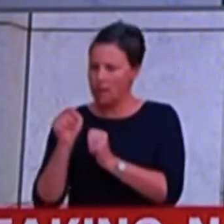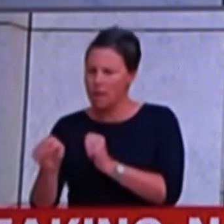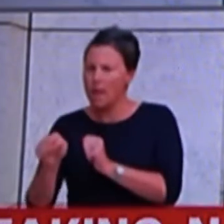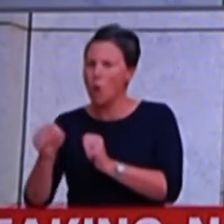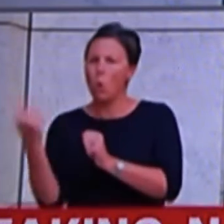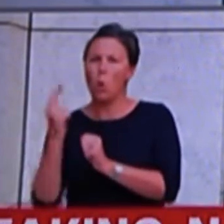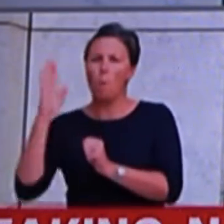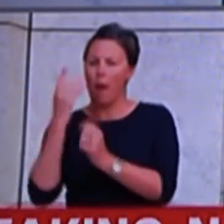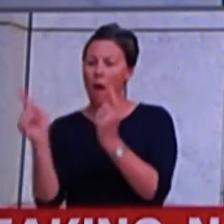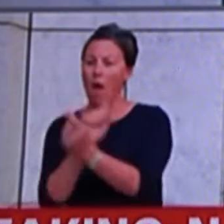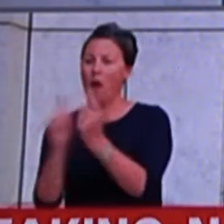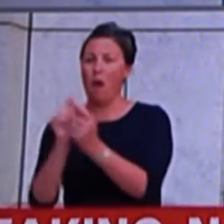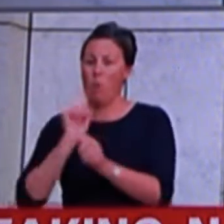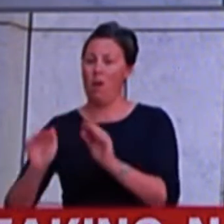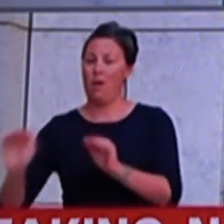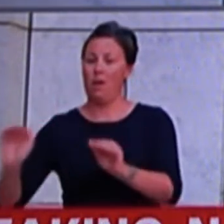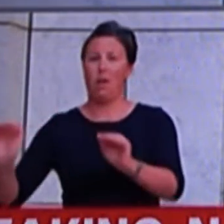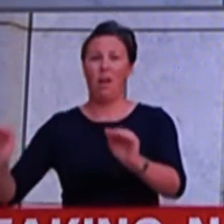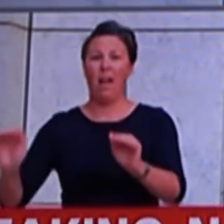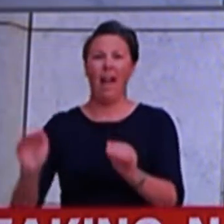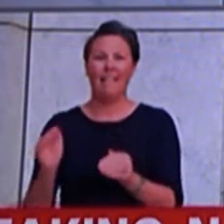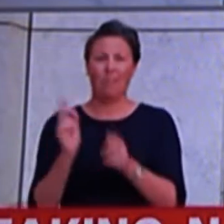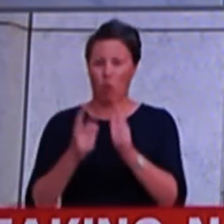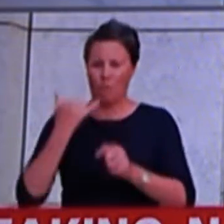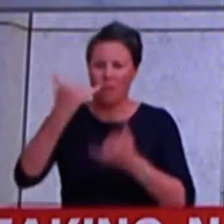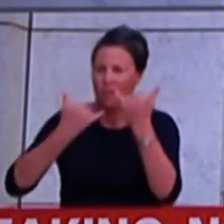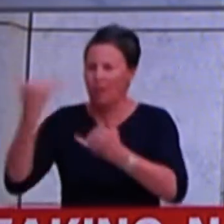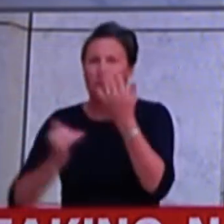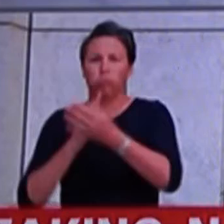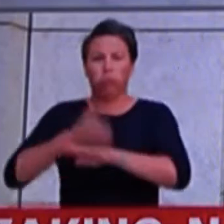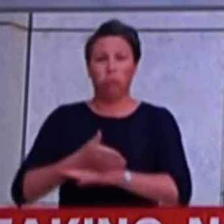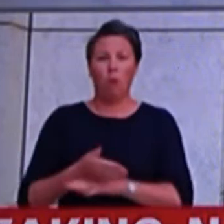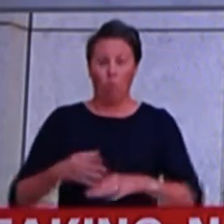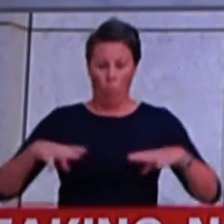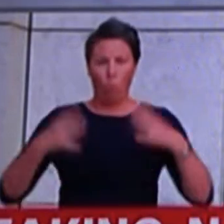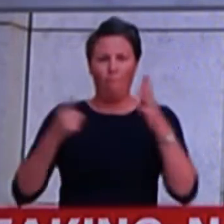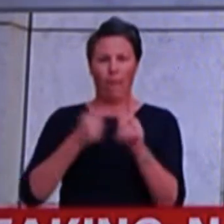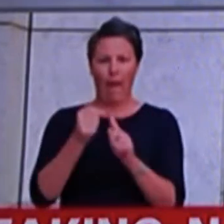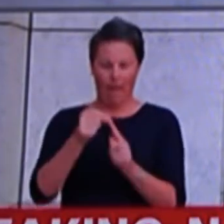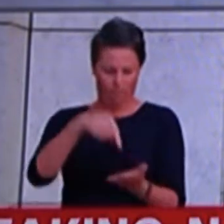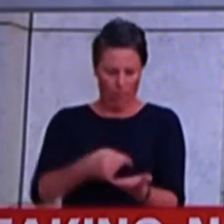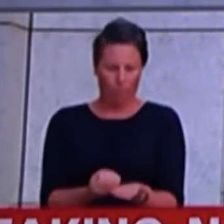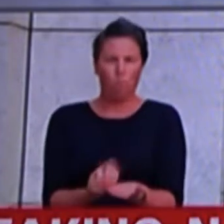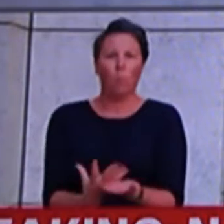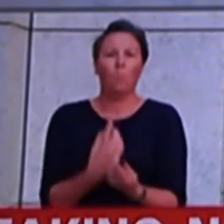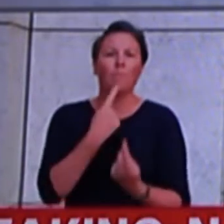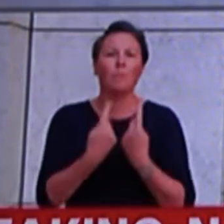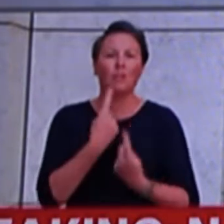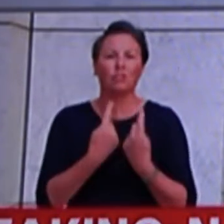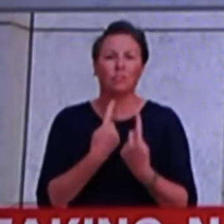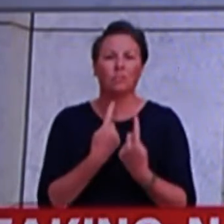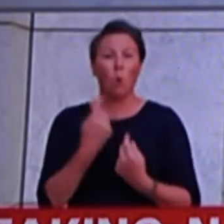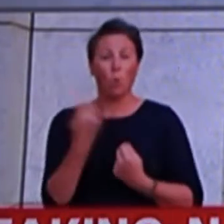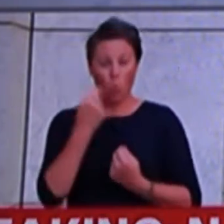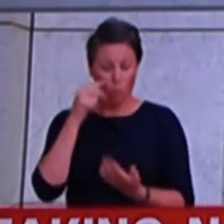whose phone they would be then seeking for them to unlock the data for it to be released to them so they